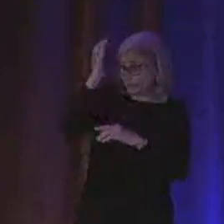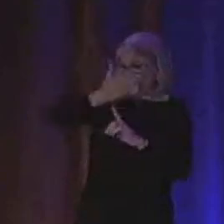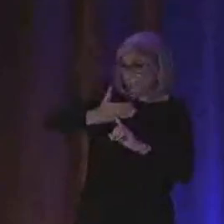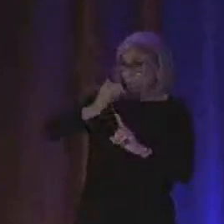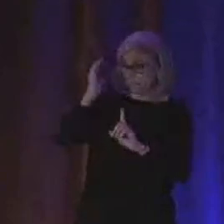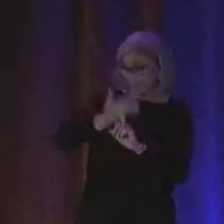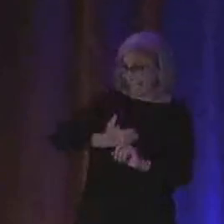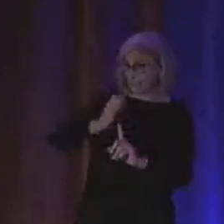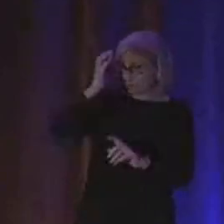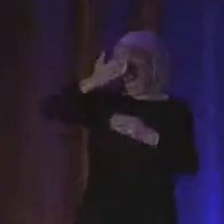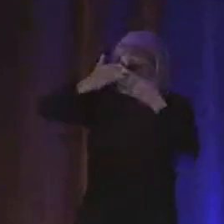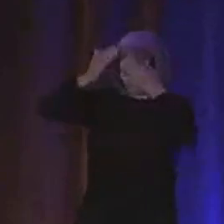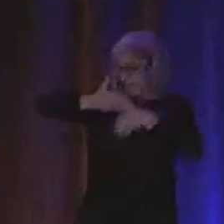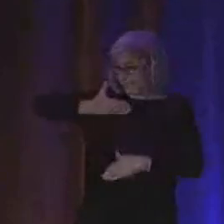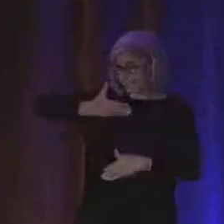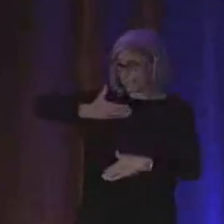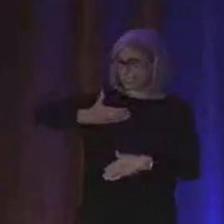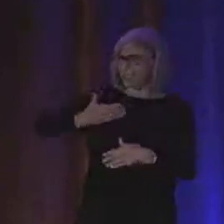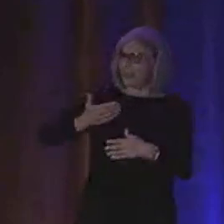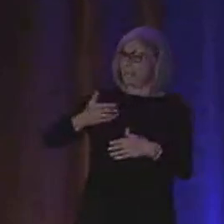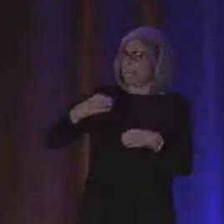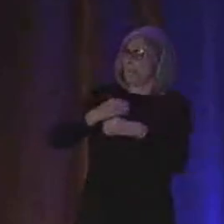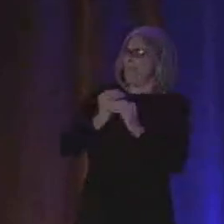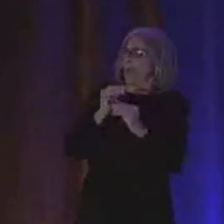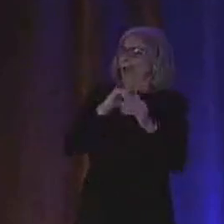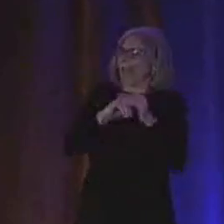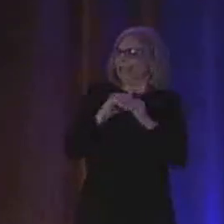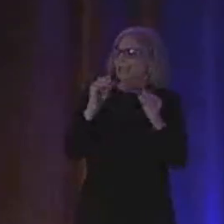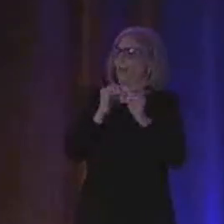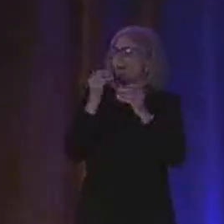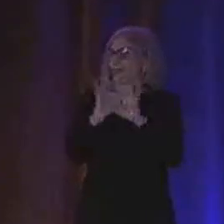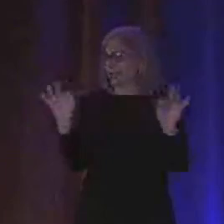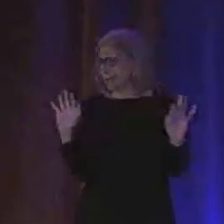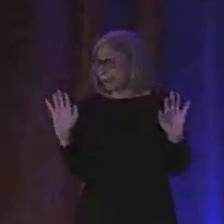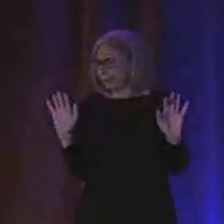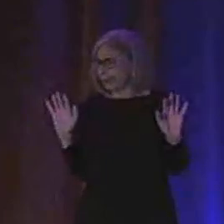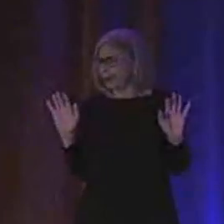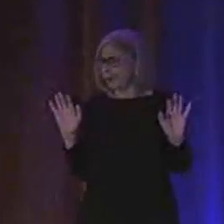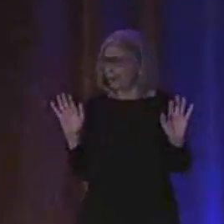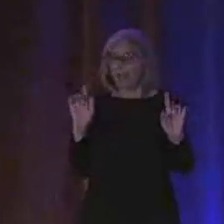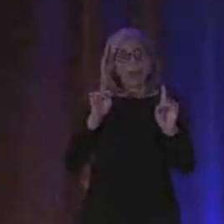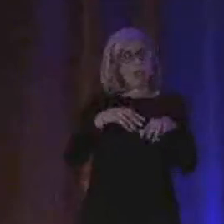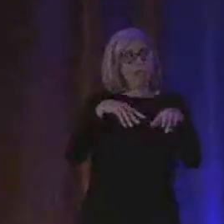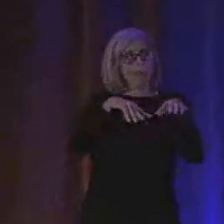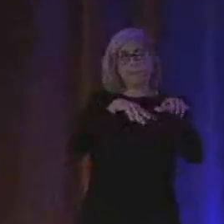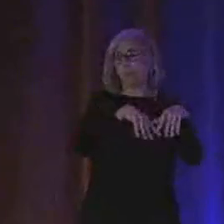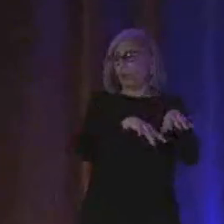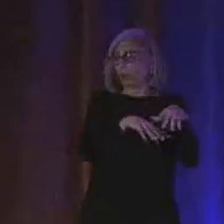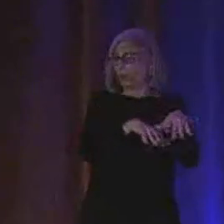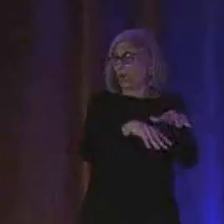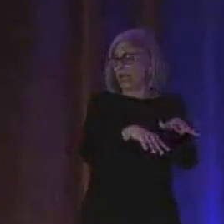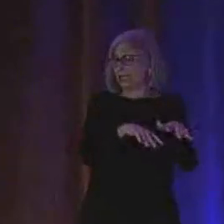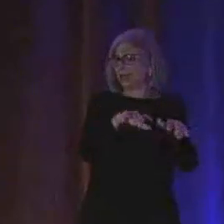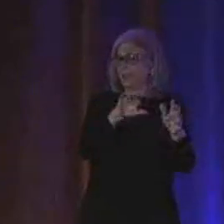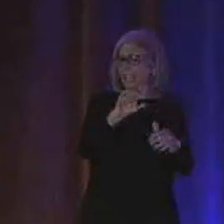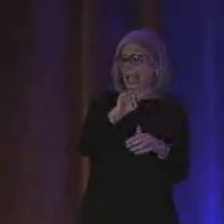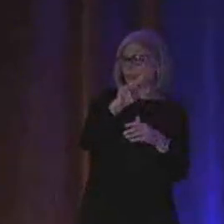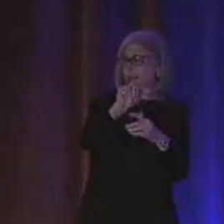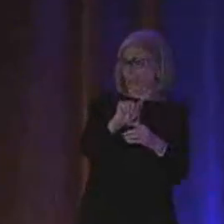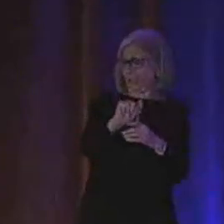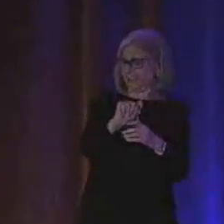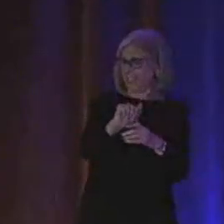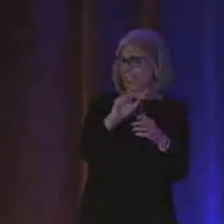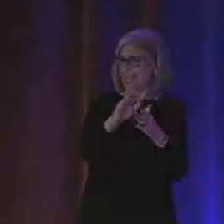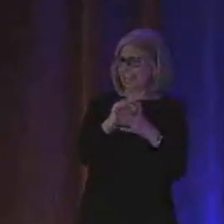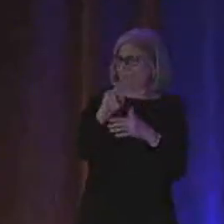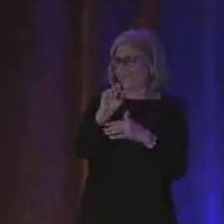you access to places with more freedom, like this parade of gondolas during Venice's Carnival